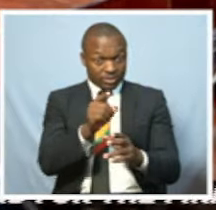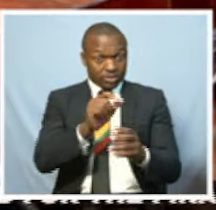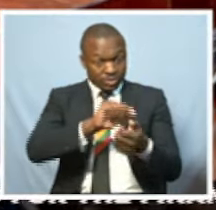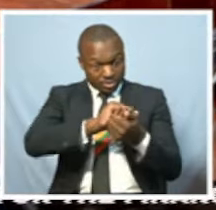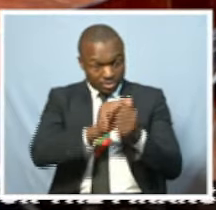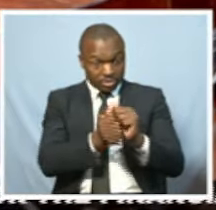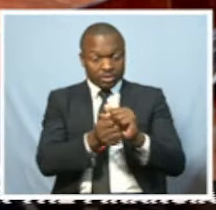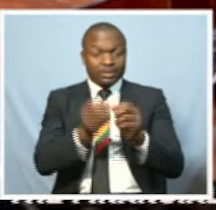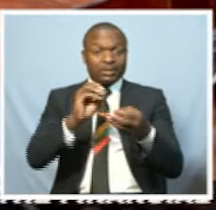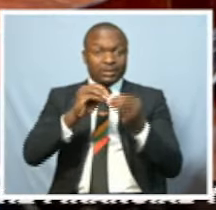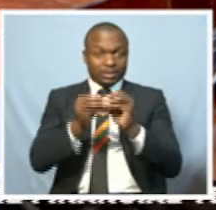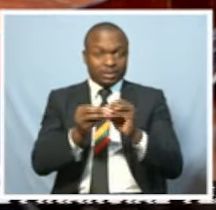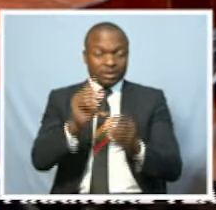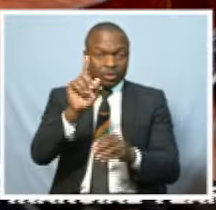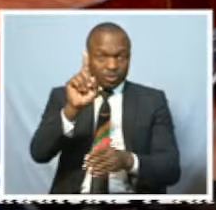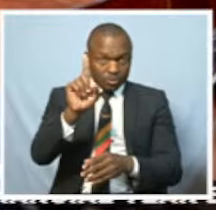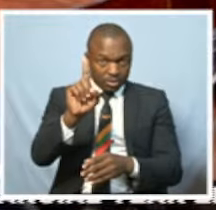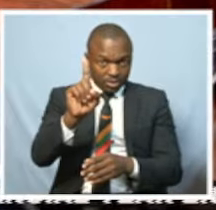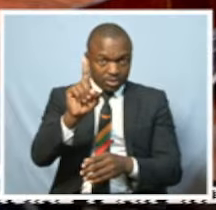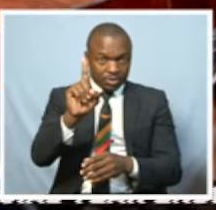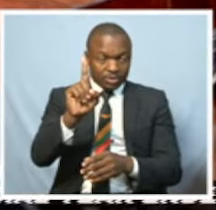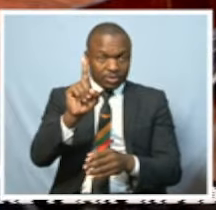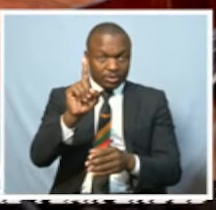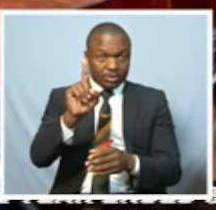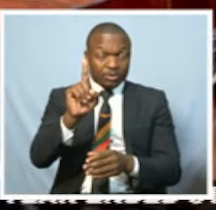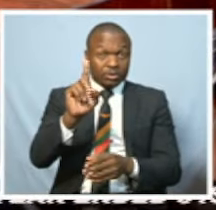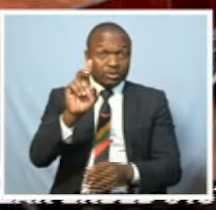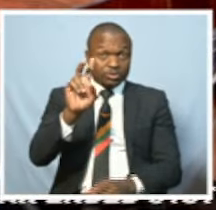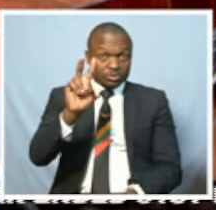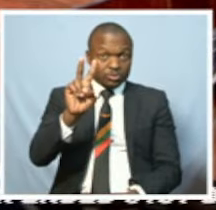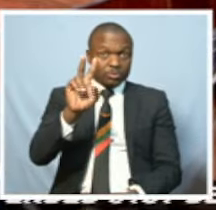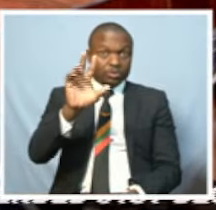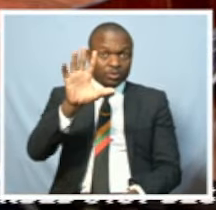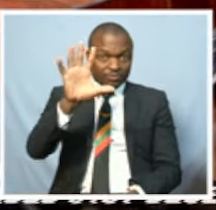that the figure is it should be